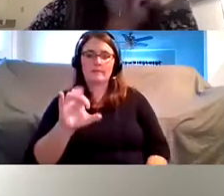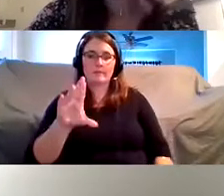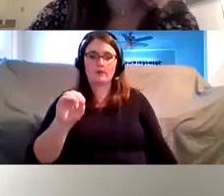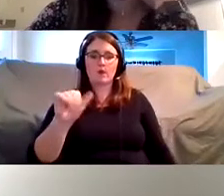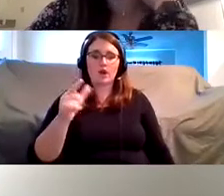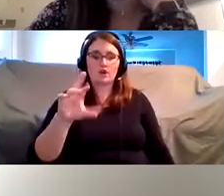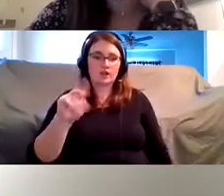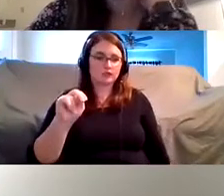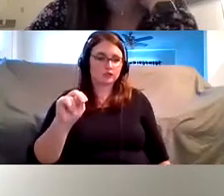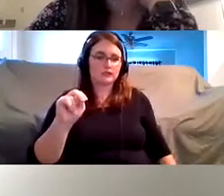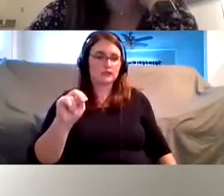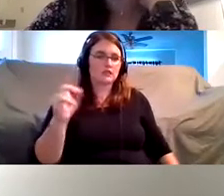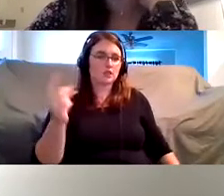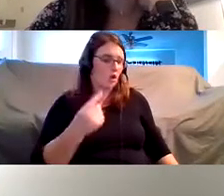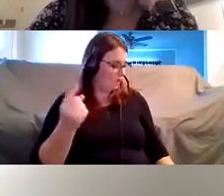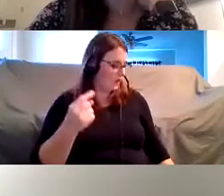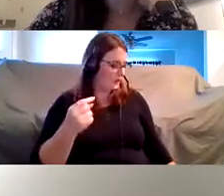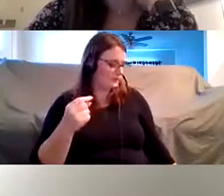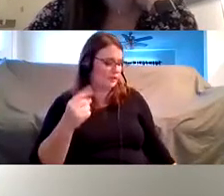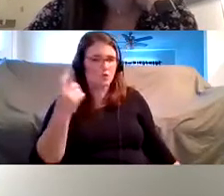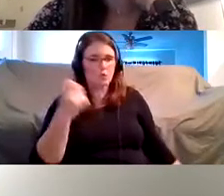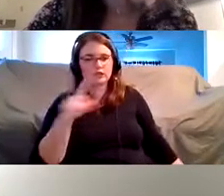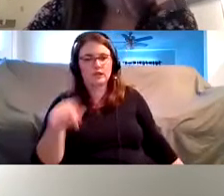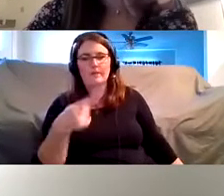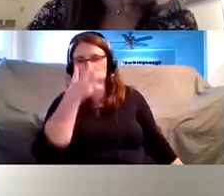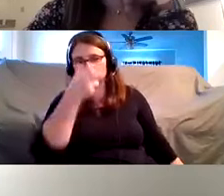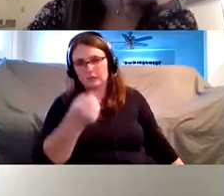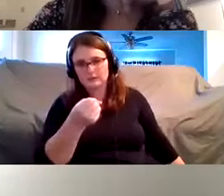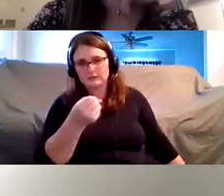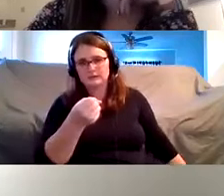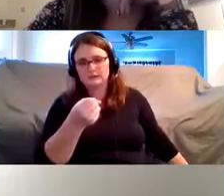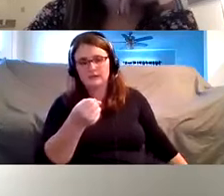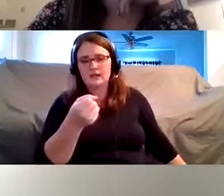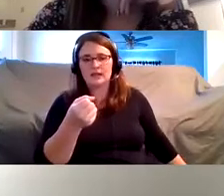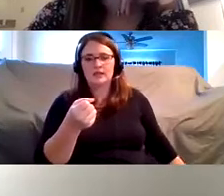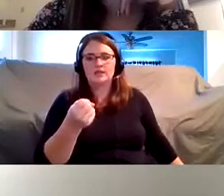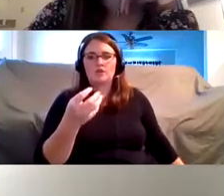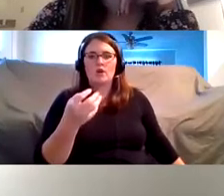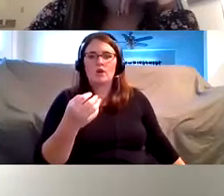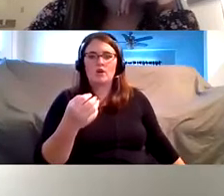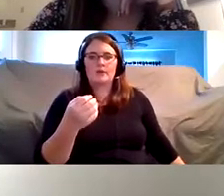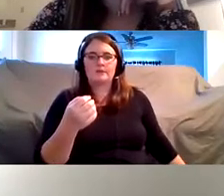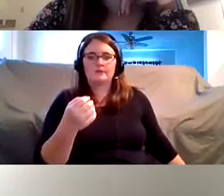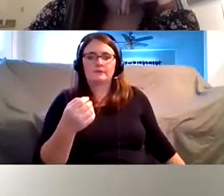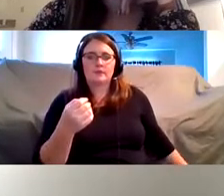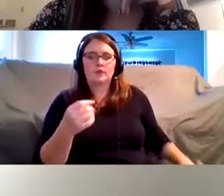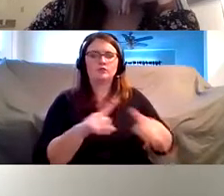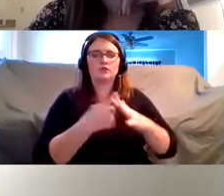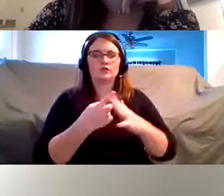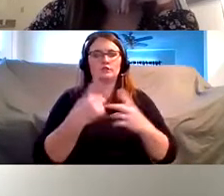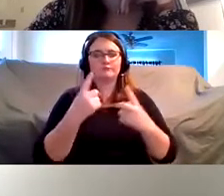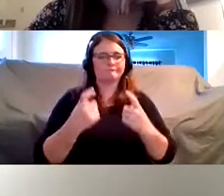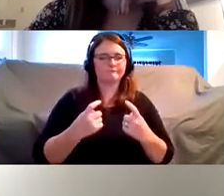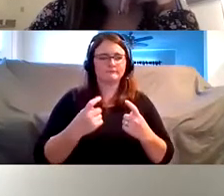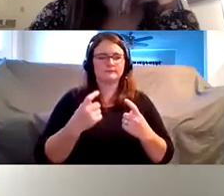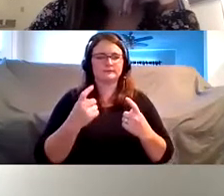you start questioning yourself of, why did this happen? Am I overreacting? Is this real? But then you also don't know